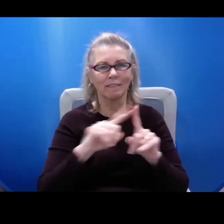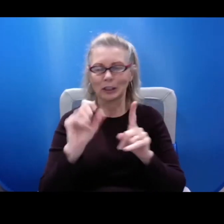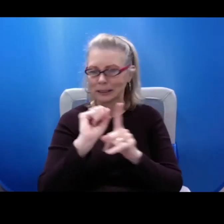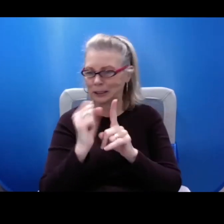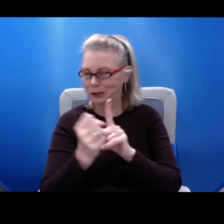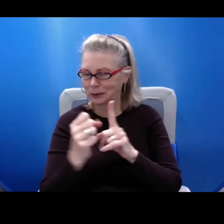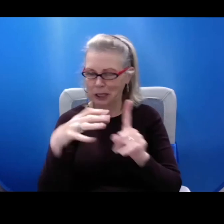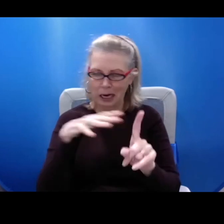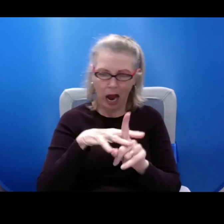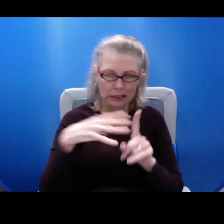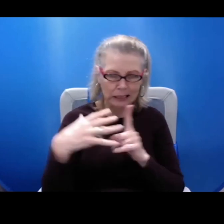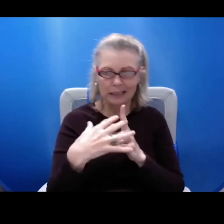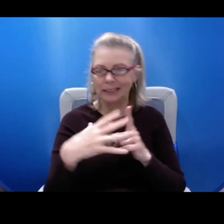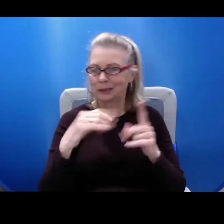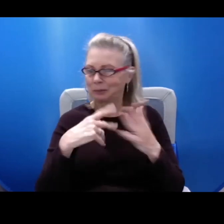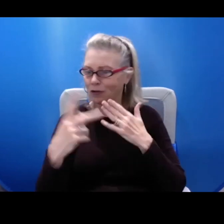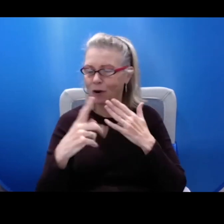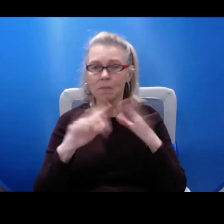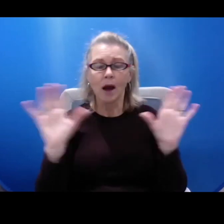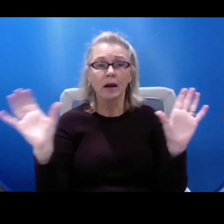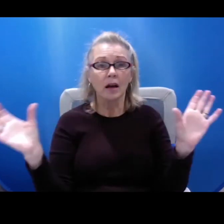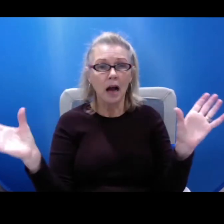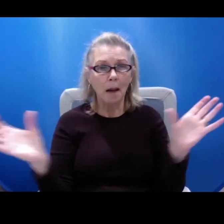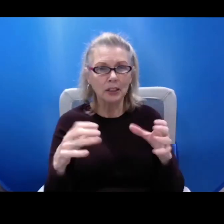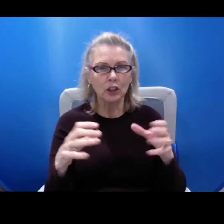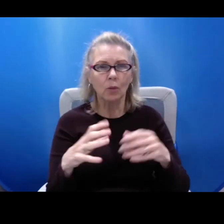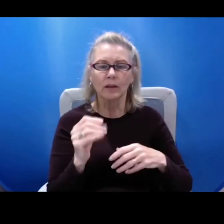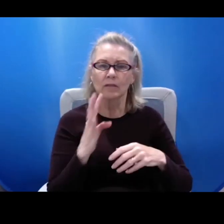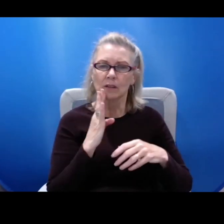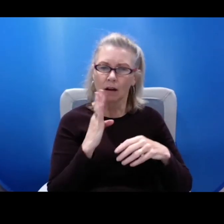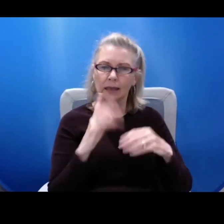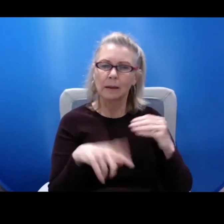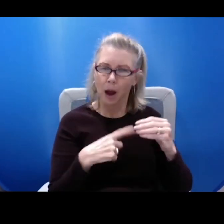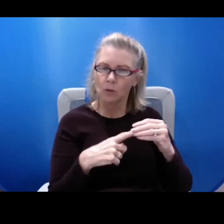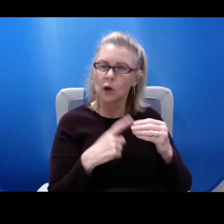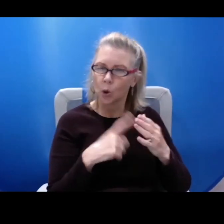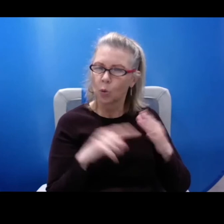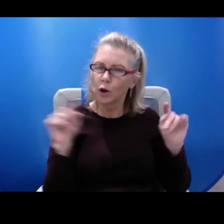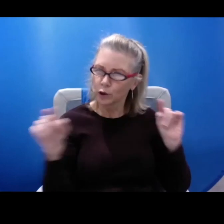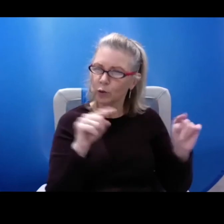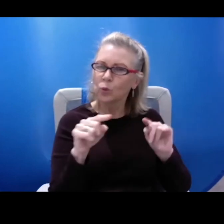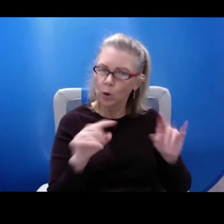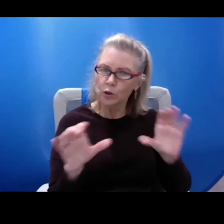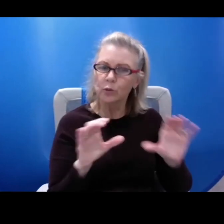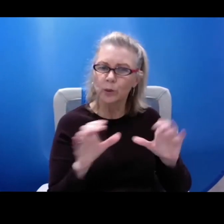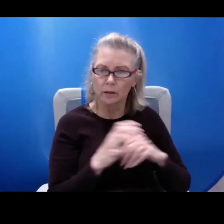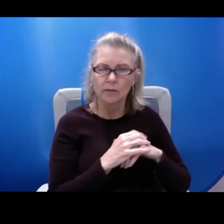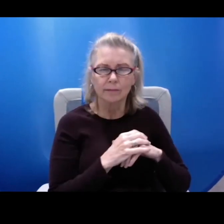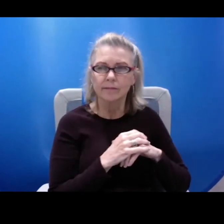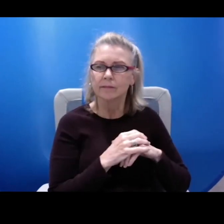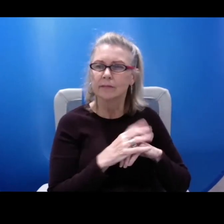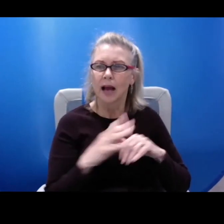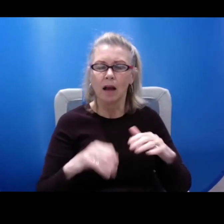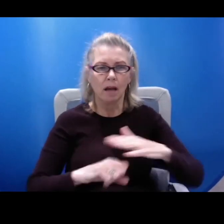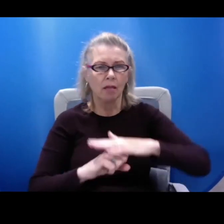programs and, but I think coming together and talking about what you're doing and the